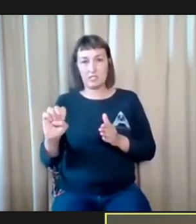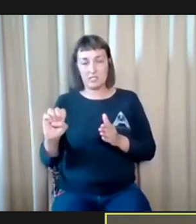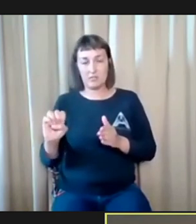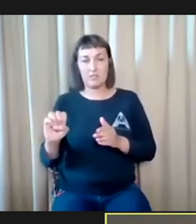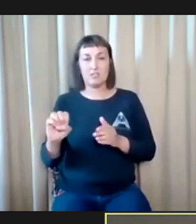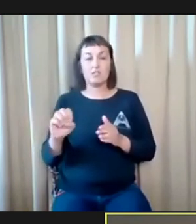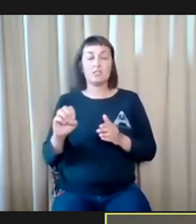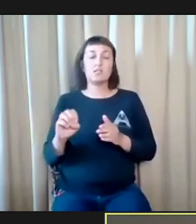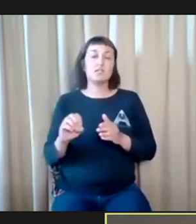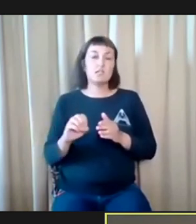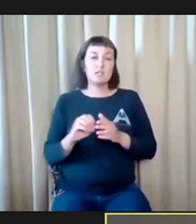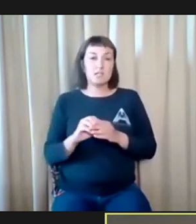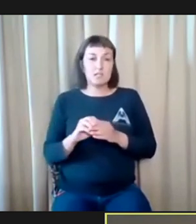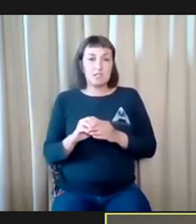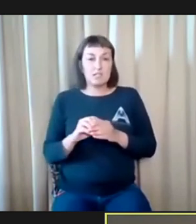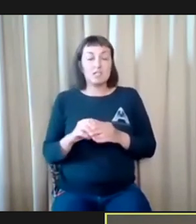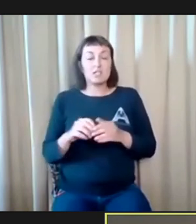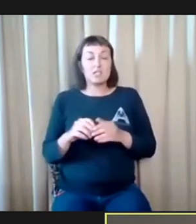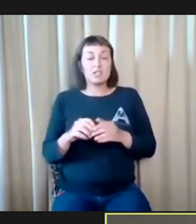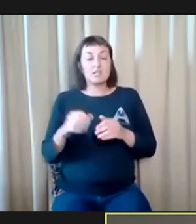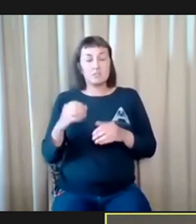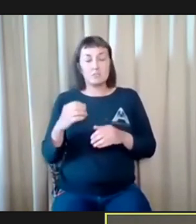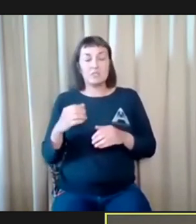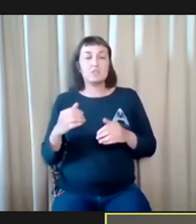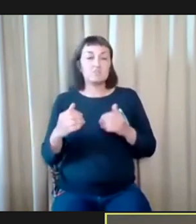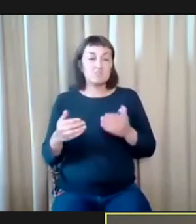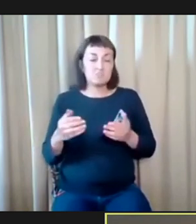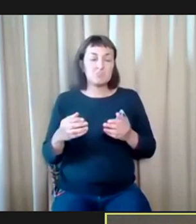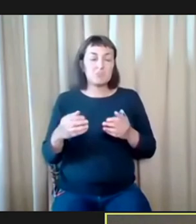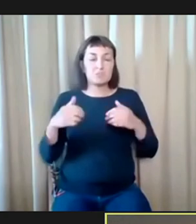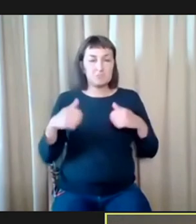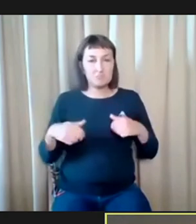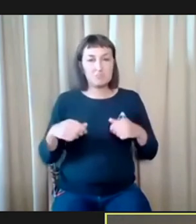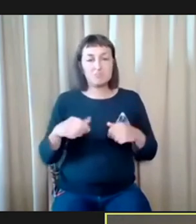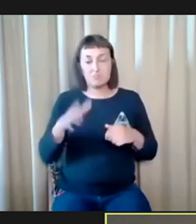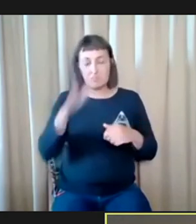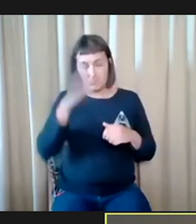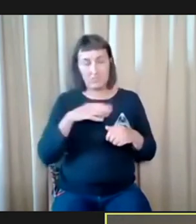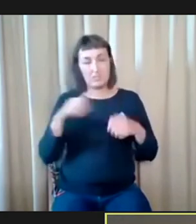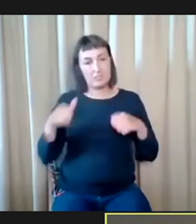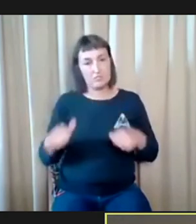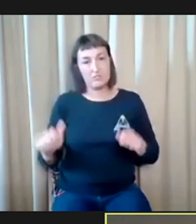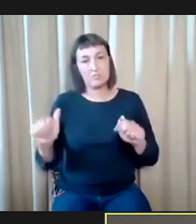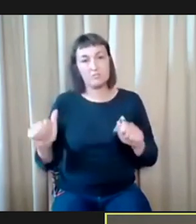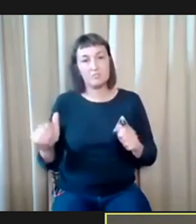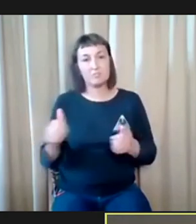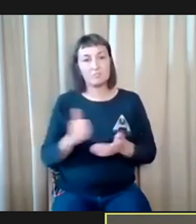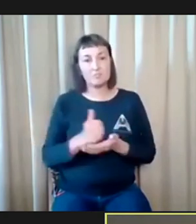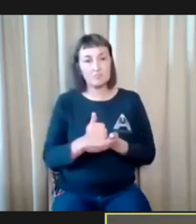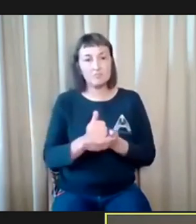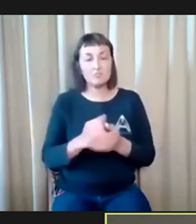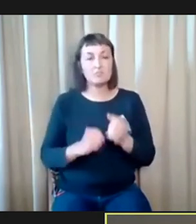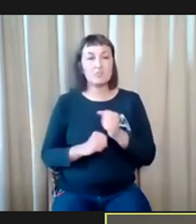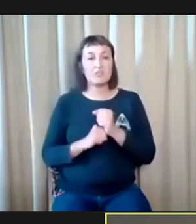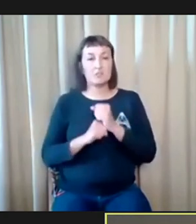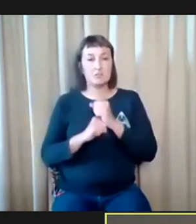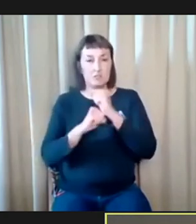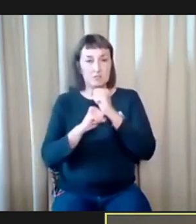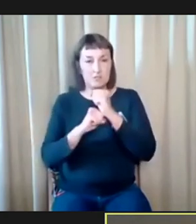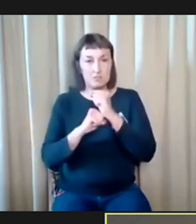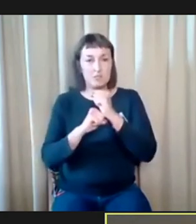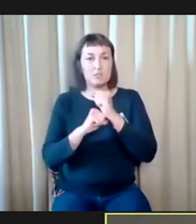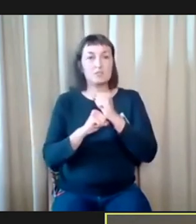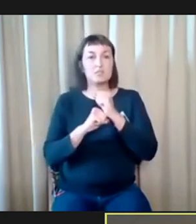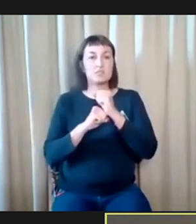tried and may try again if enough advocates, you know, show support and